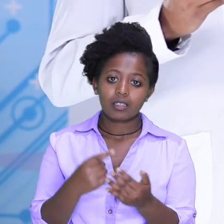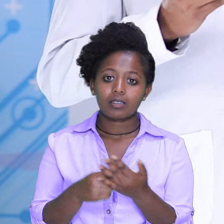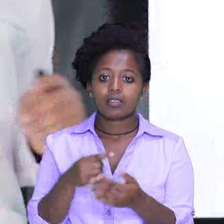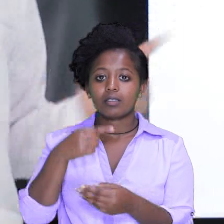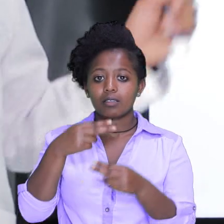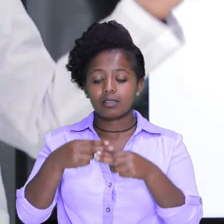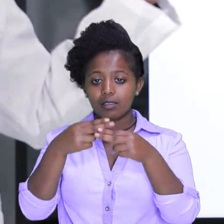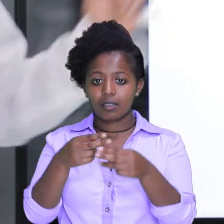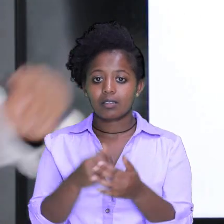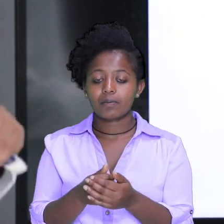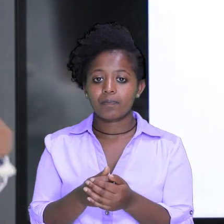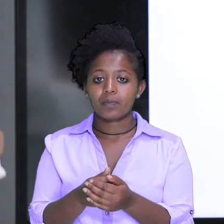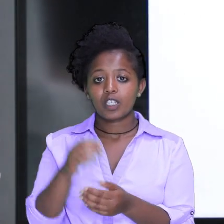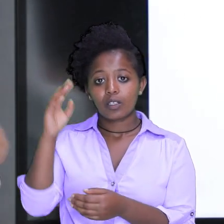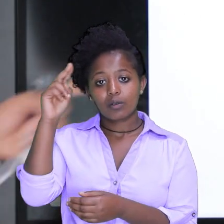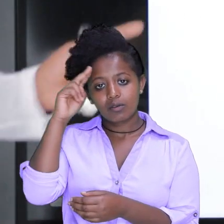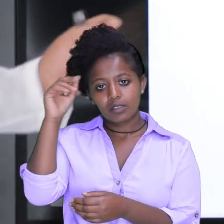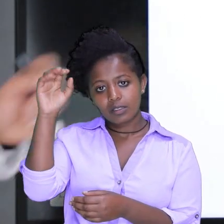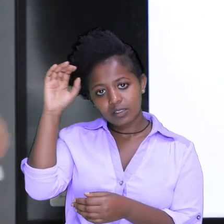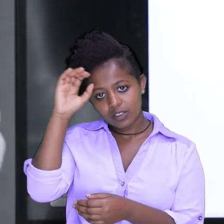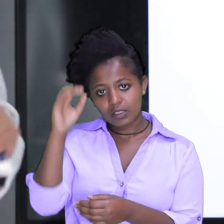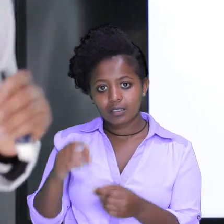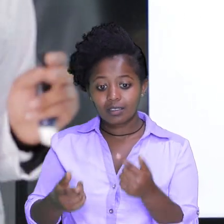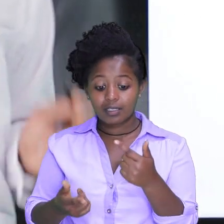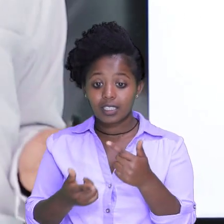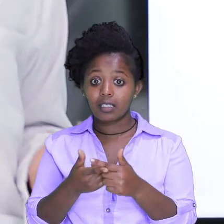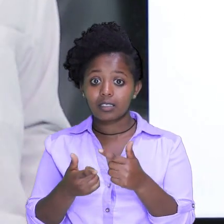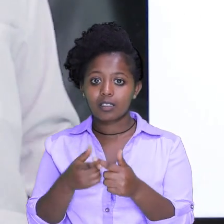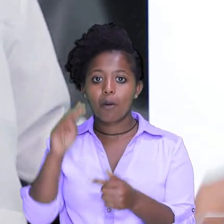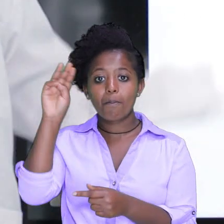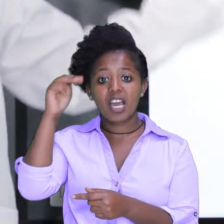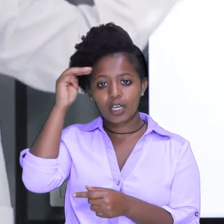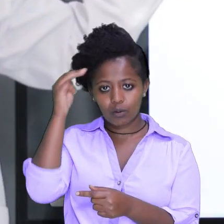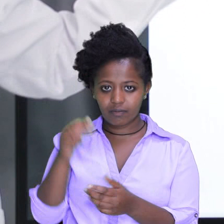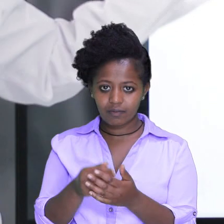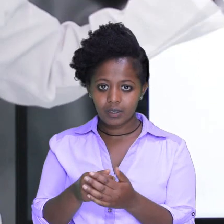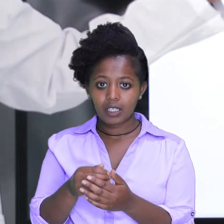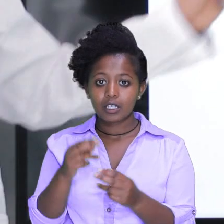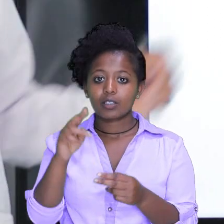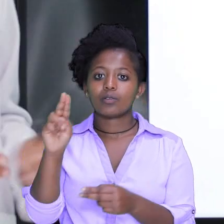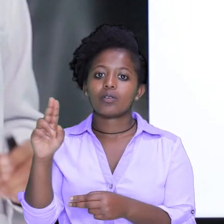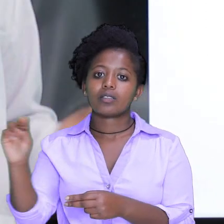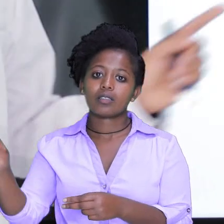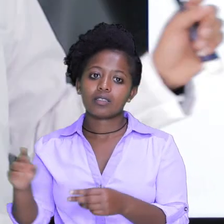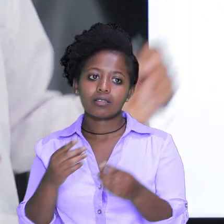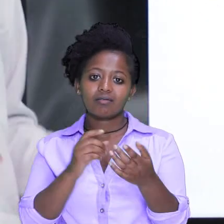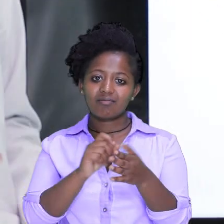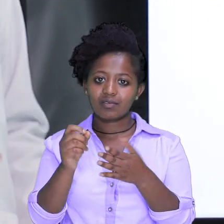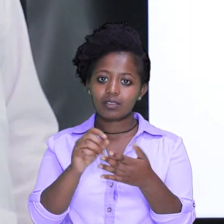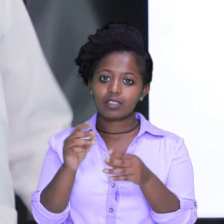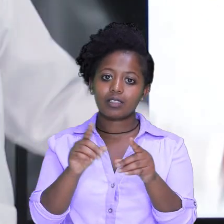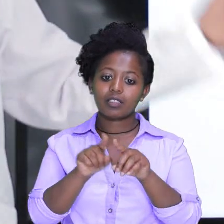side of Winston Churchill. Second one, Melenkov. He was USSR diplomat. Says